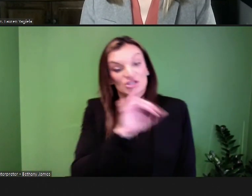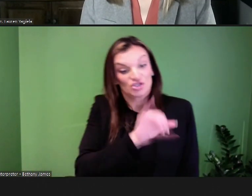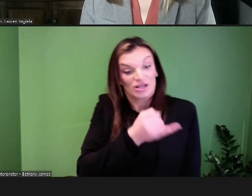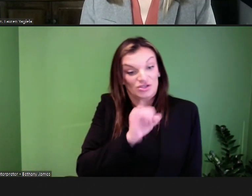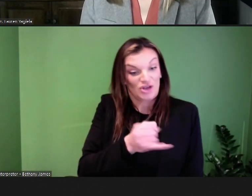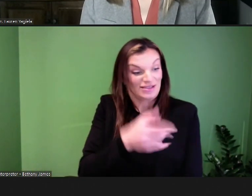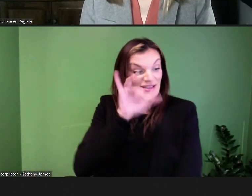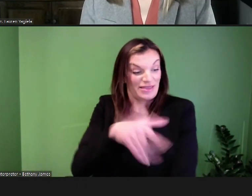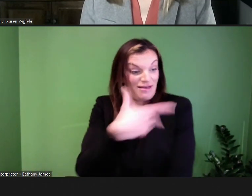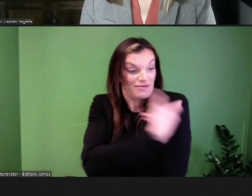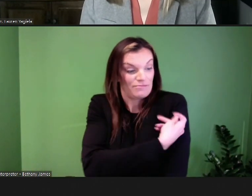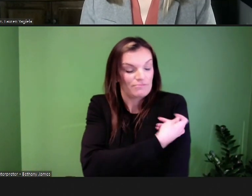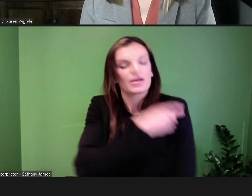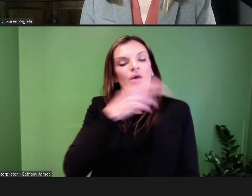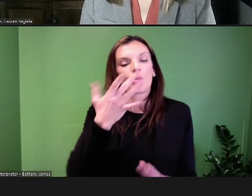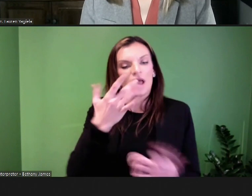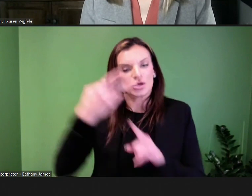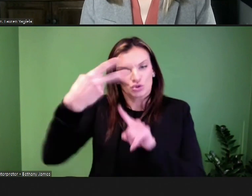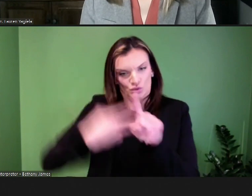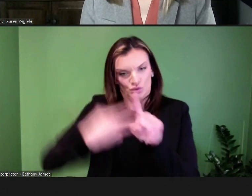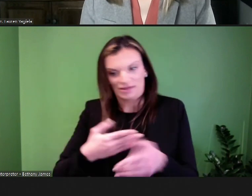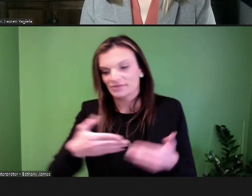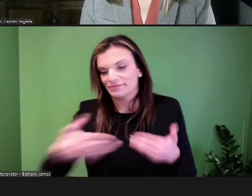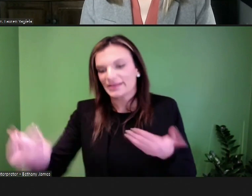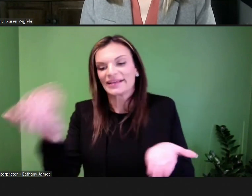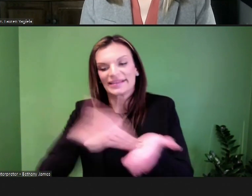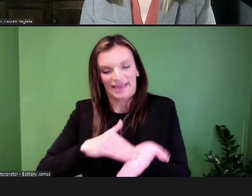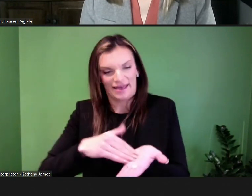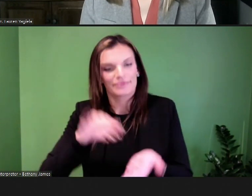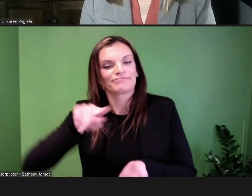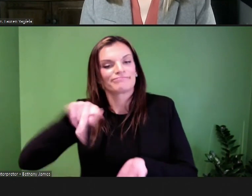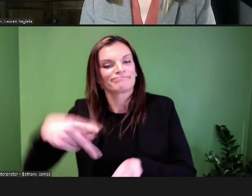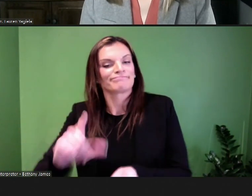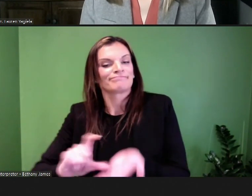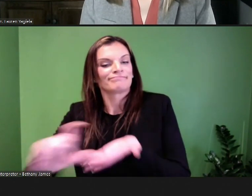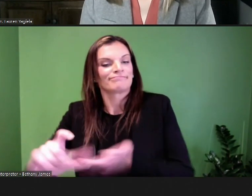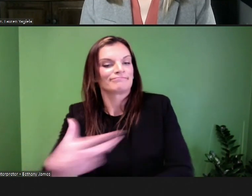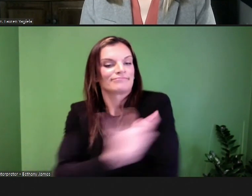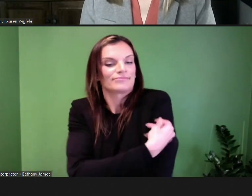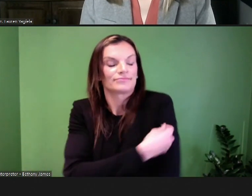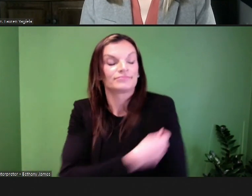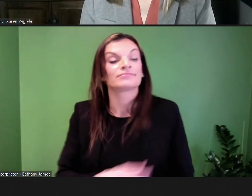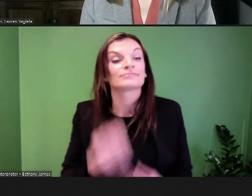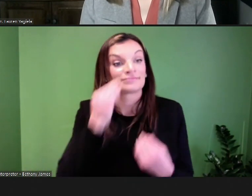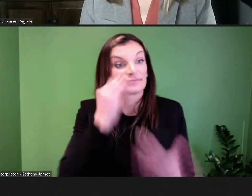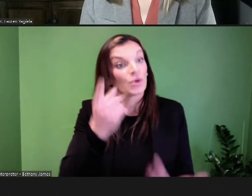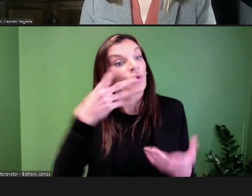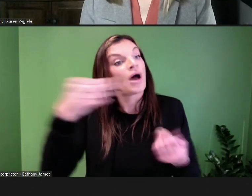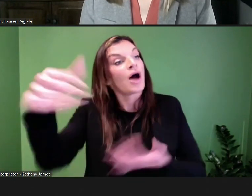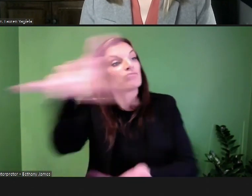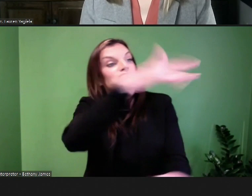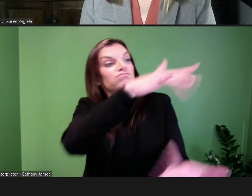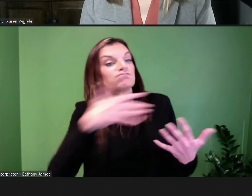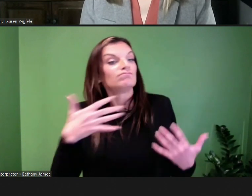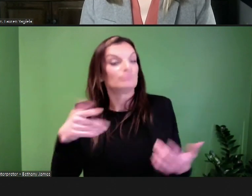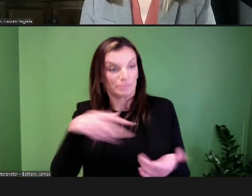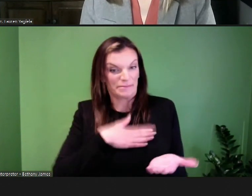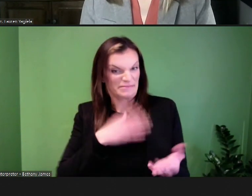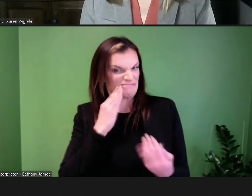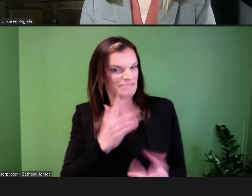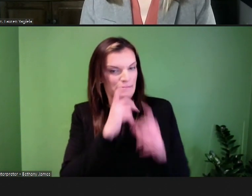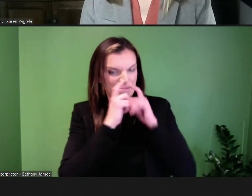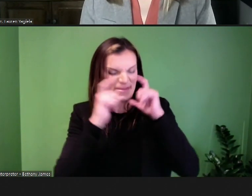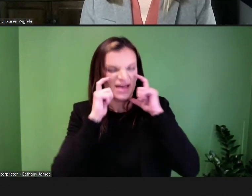vaccinated, or received a booster, it is still important to wear a mask whenever you're in a public setting. We recommend that you upgrade to